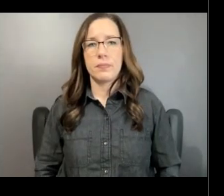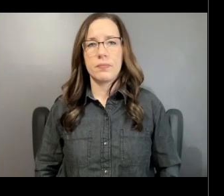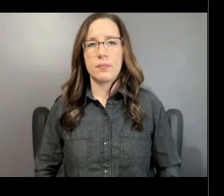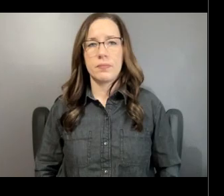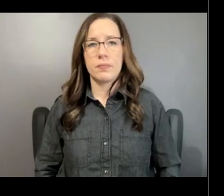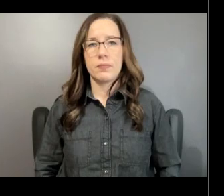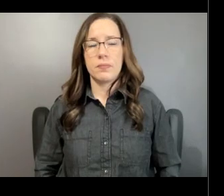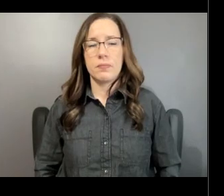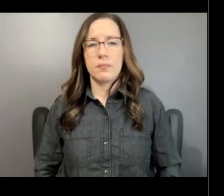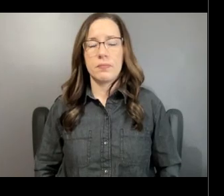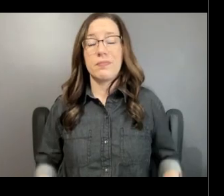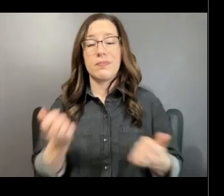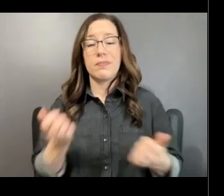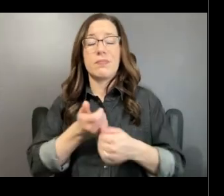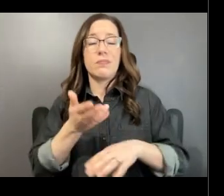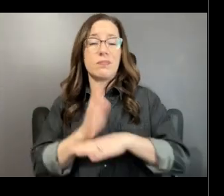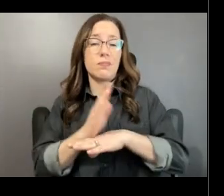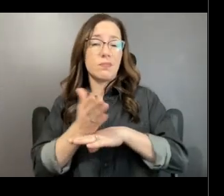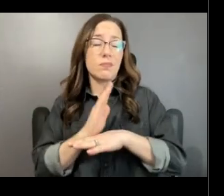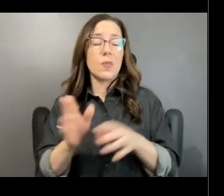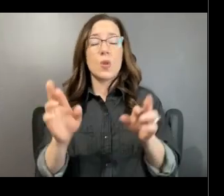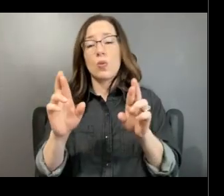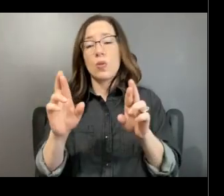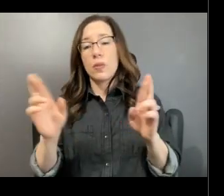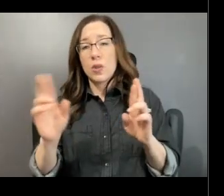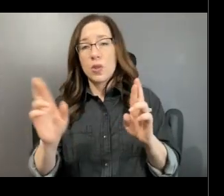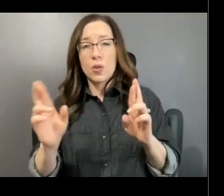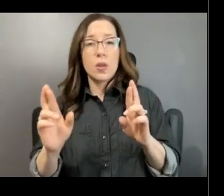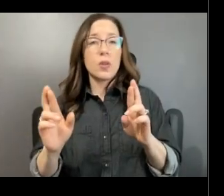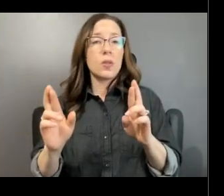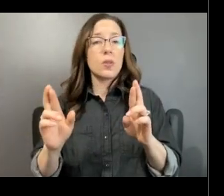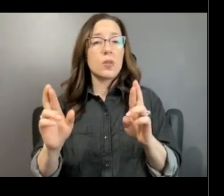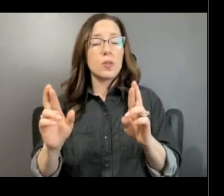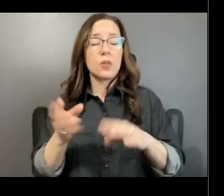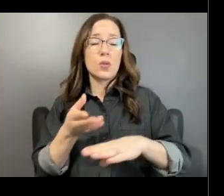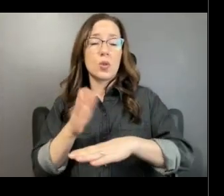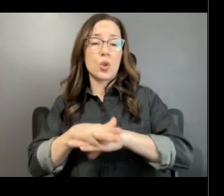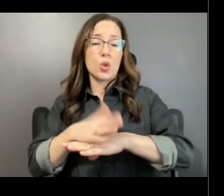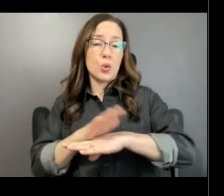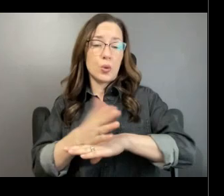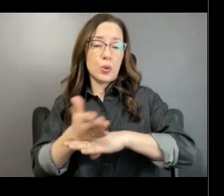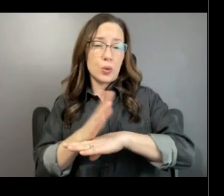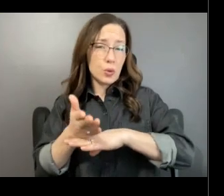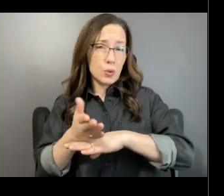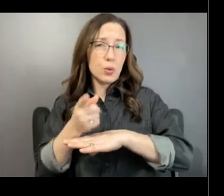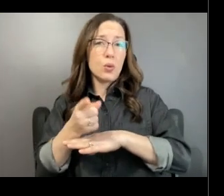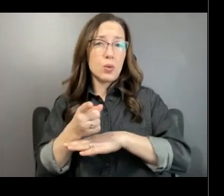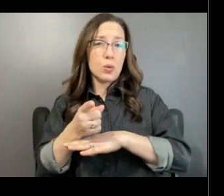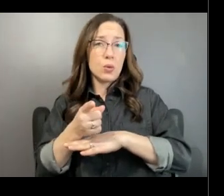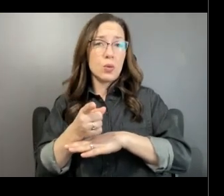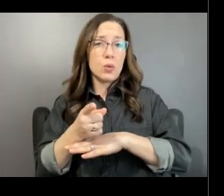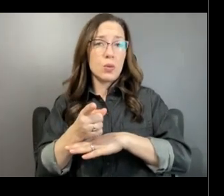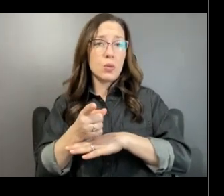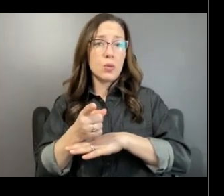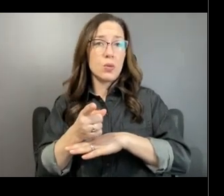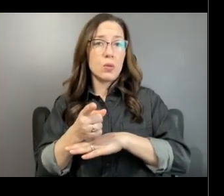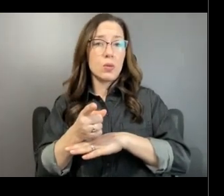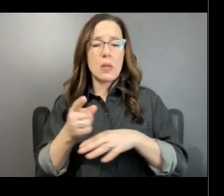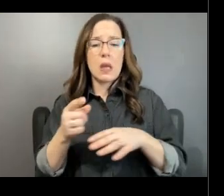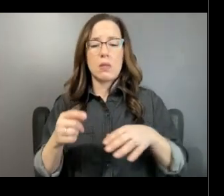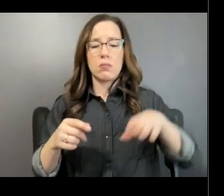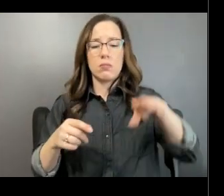Any appliances like refrigerators and ranges that project beyond countertops